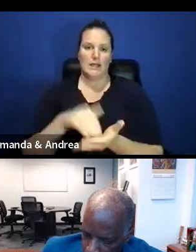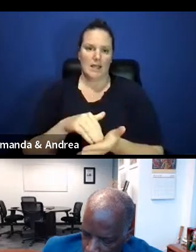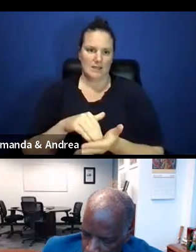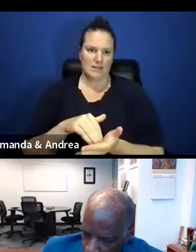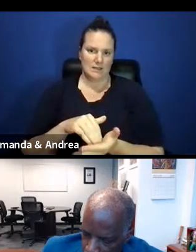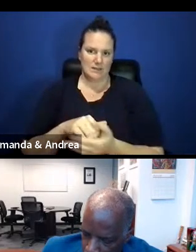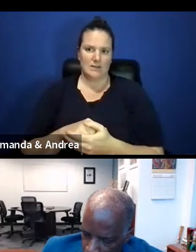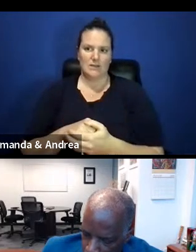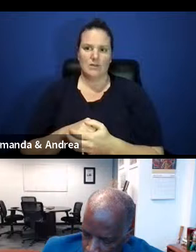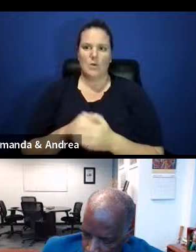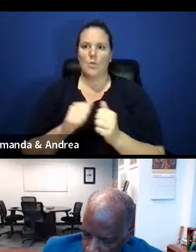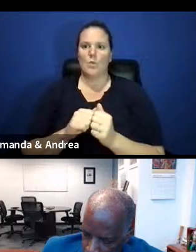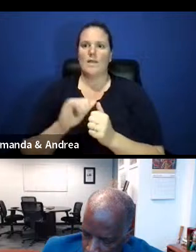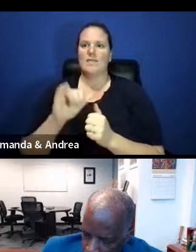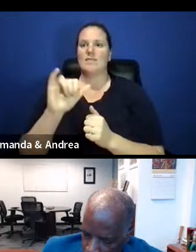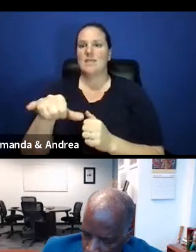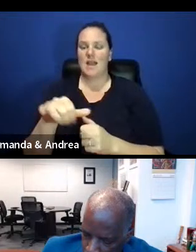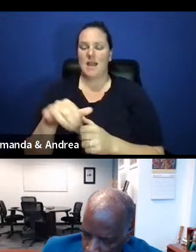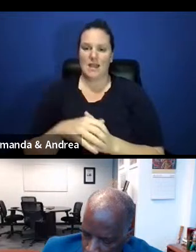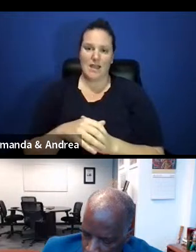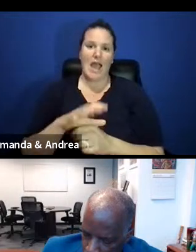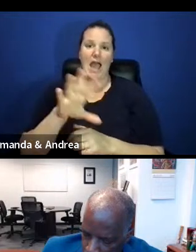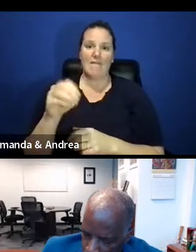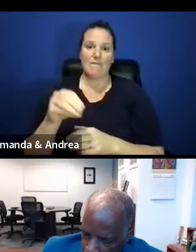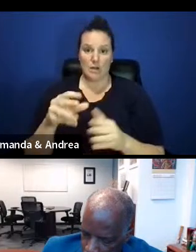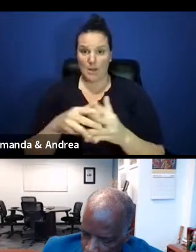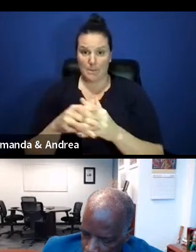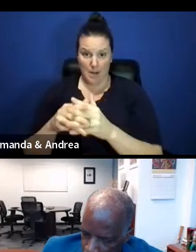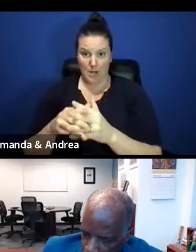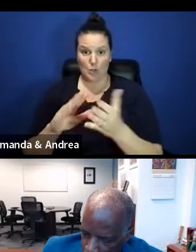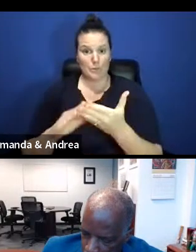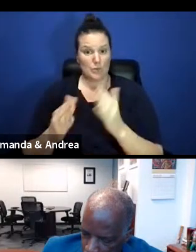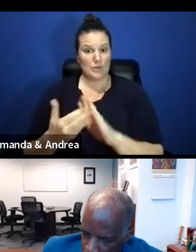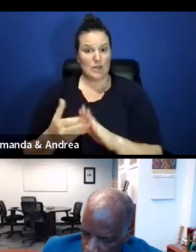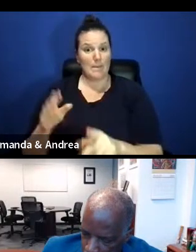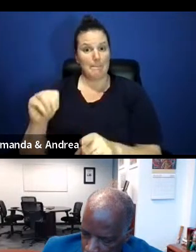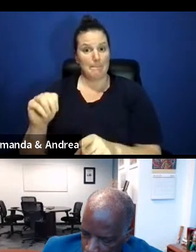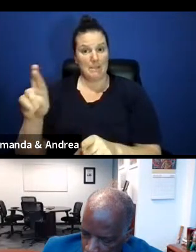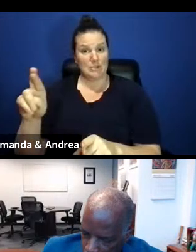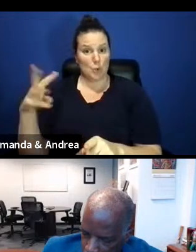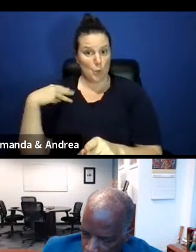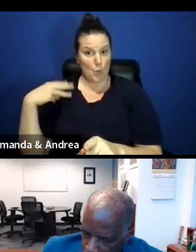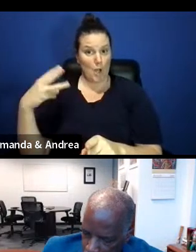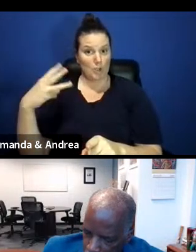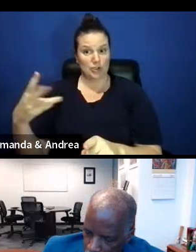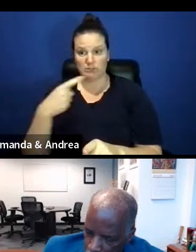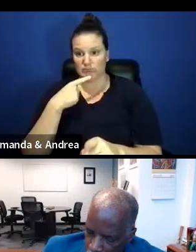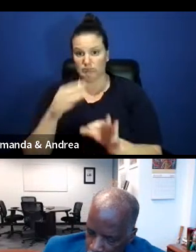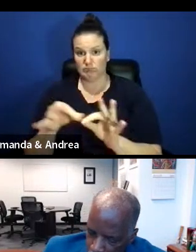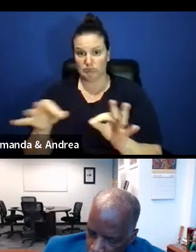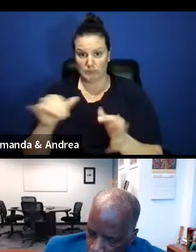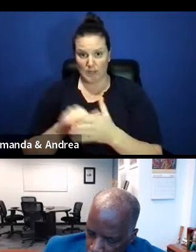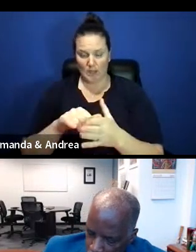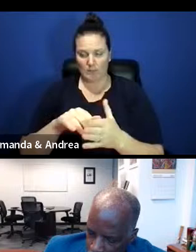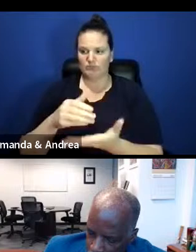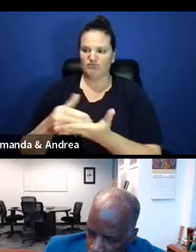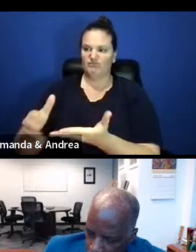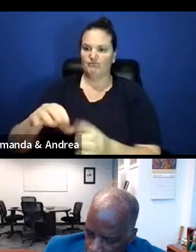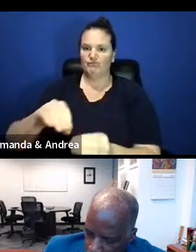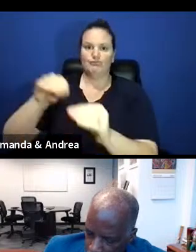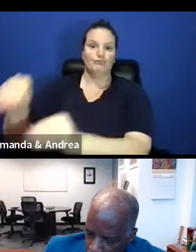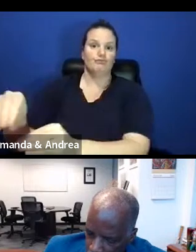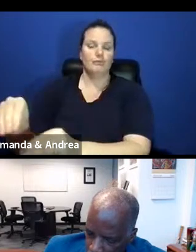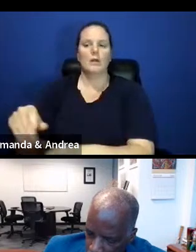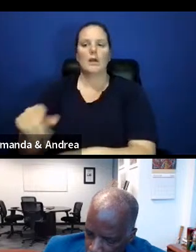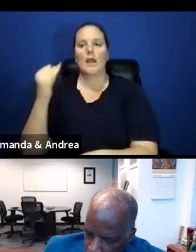displacing the African-American community, you've heard Mr. Washington mention that. And if our intention is to